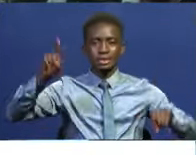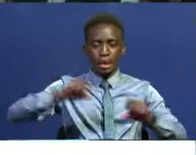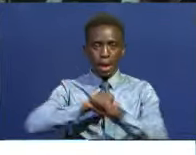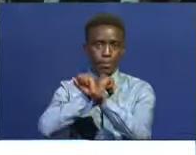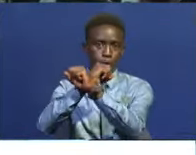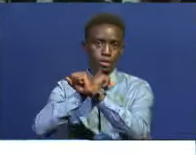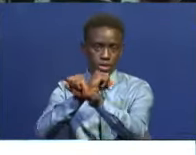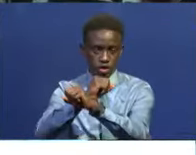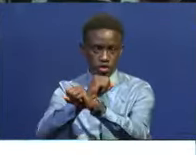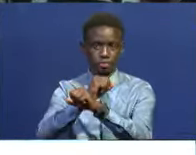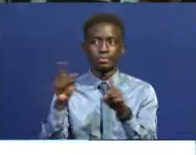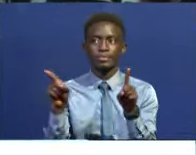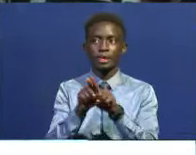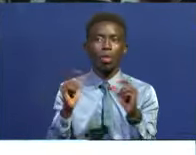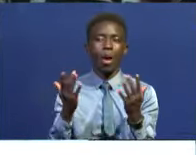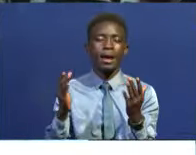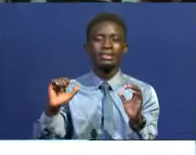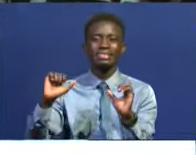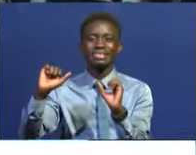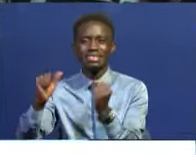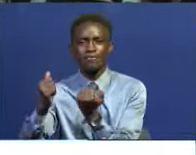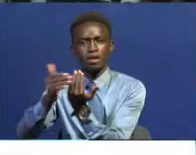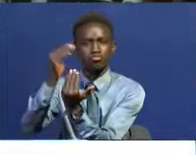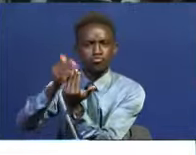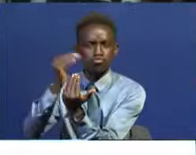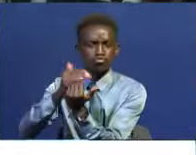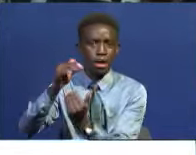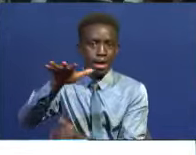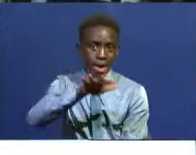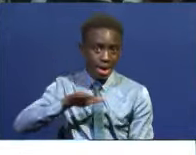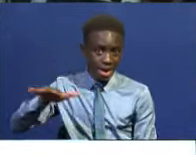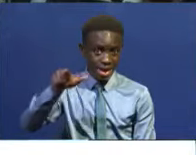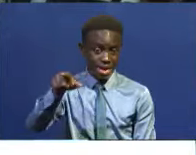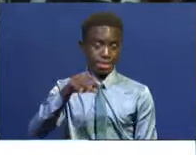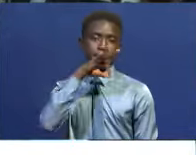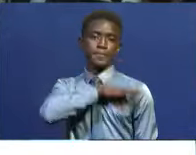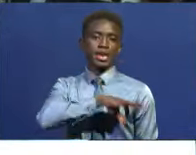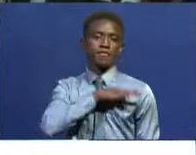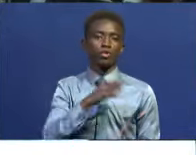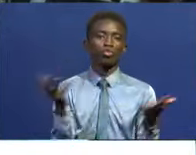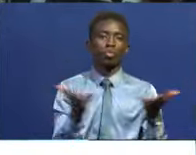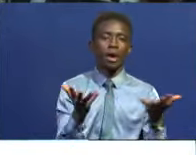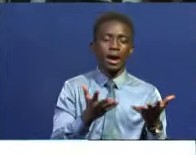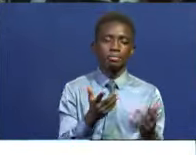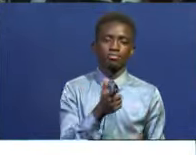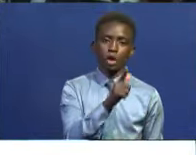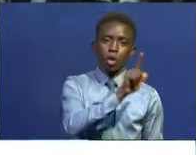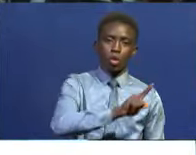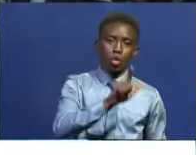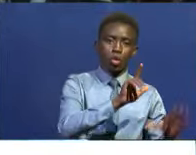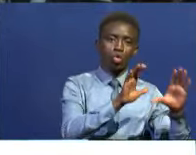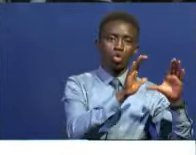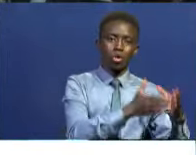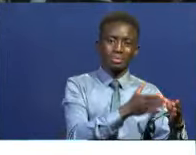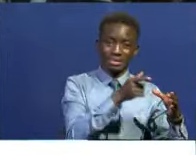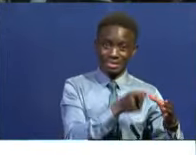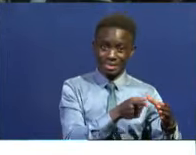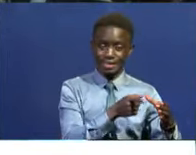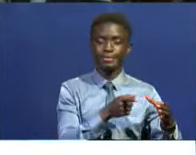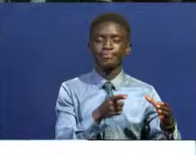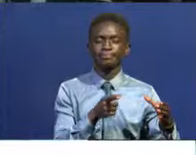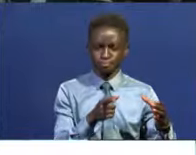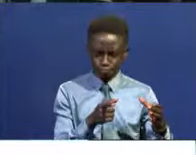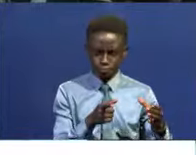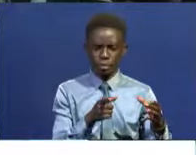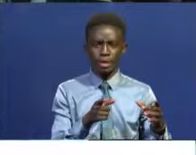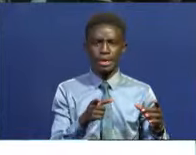these conserved areas are beneficial to the local communities, but also